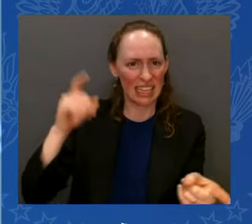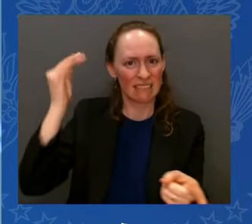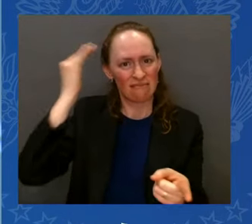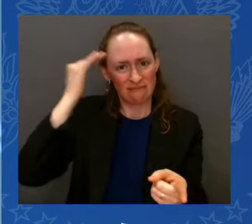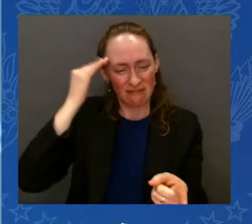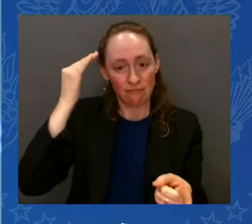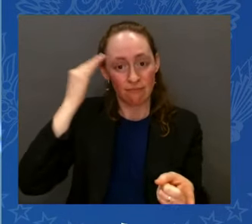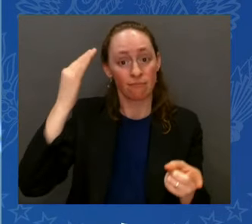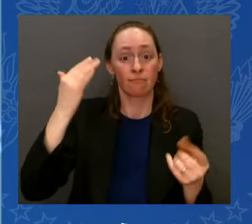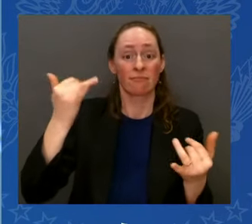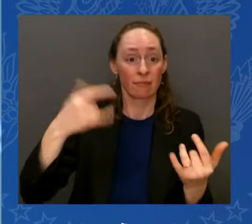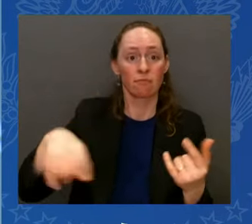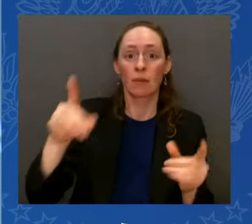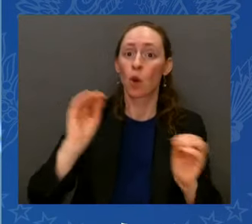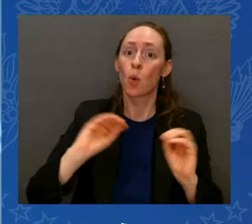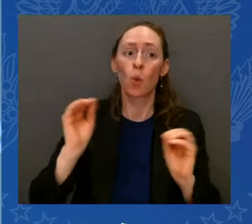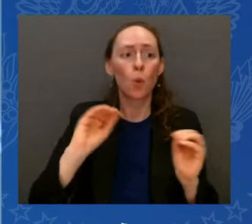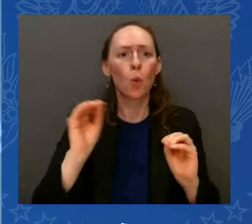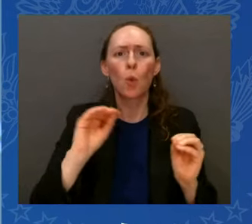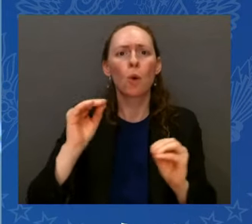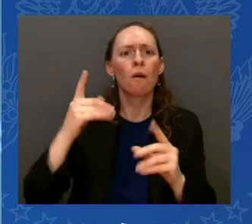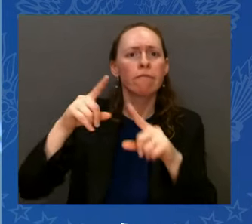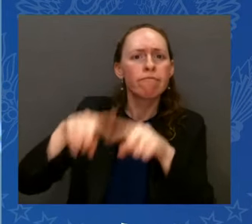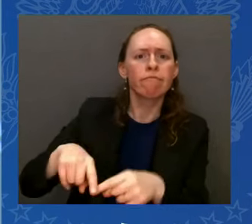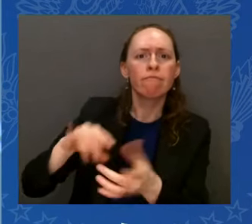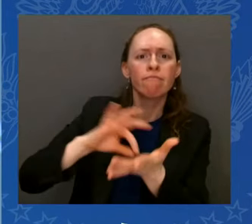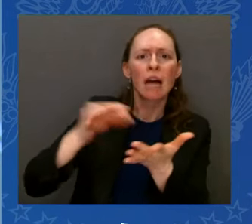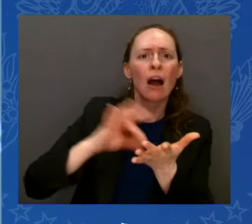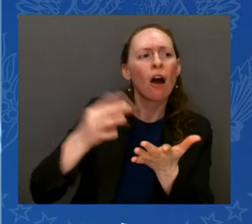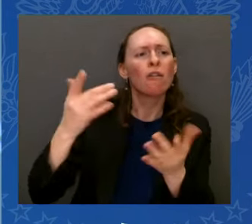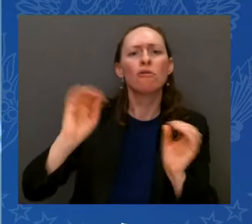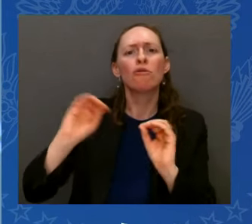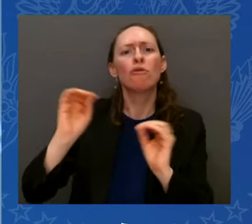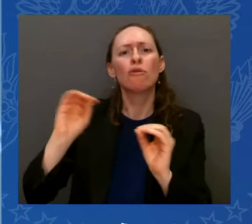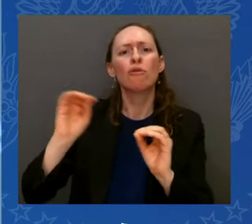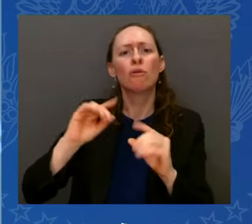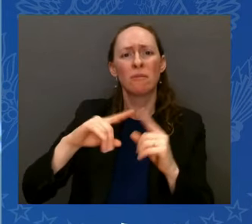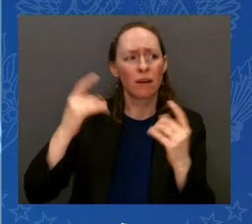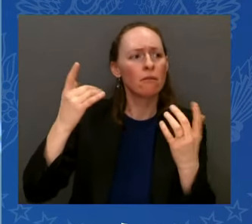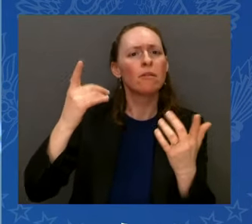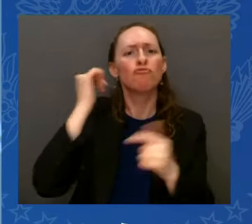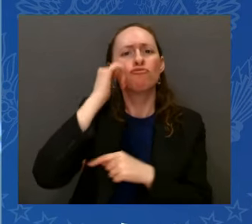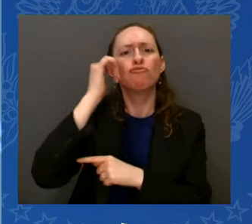a month. You know what they're paying now as of the 1st of January?